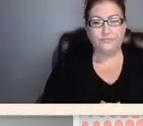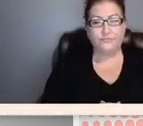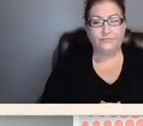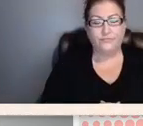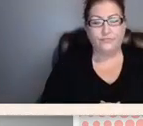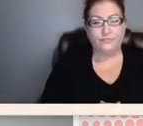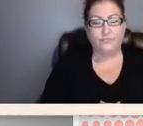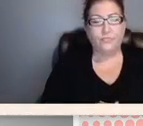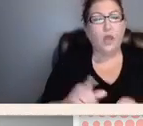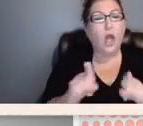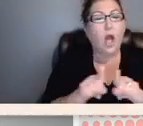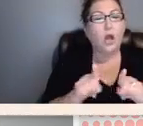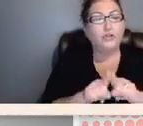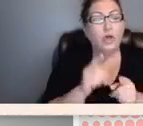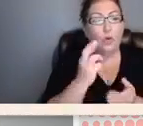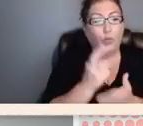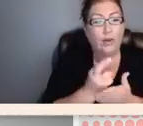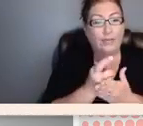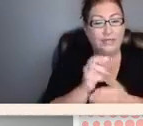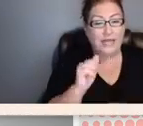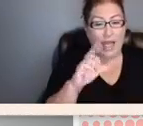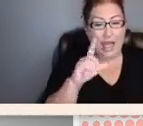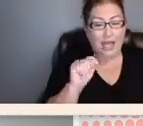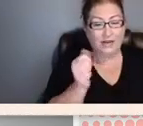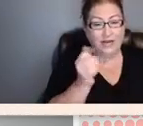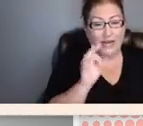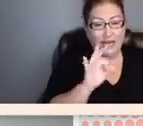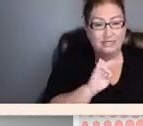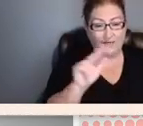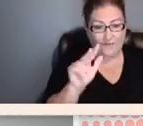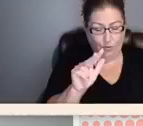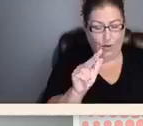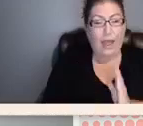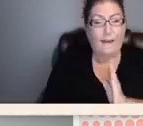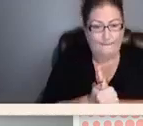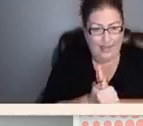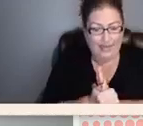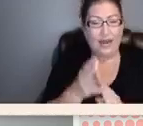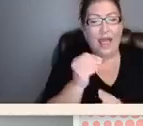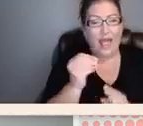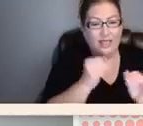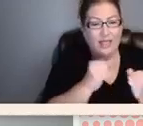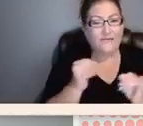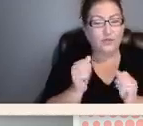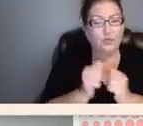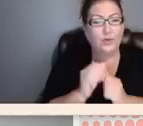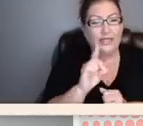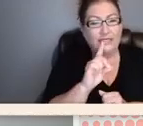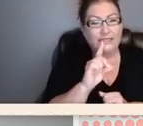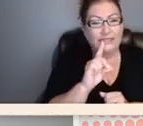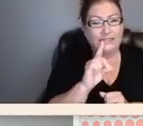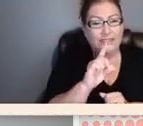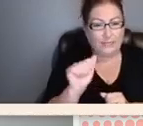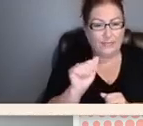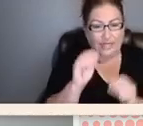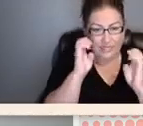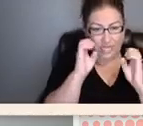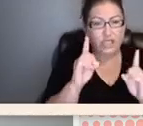Also, the Rehabilitation Act of 1973 as amended, and the Individuals with Disabilities Education Act as